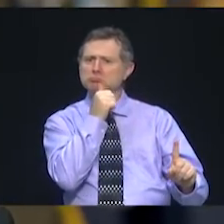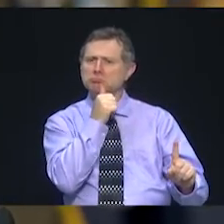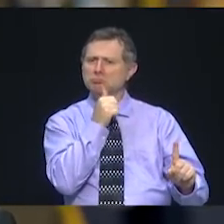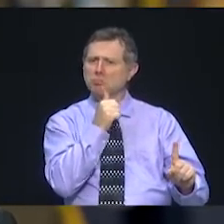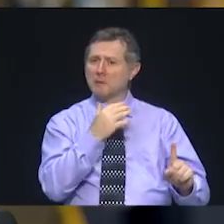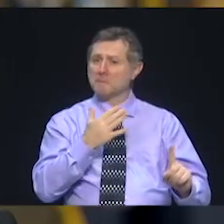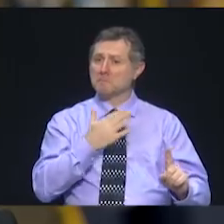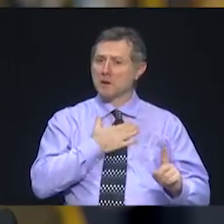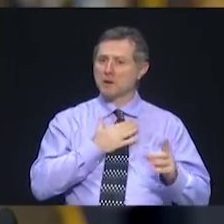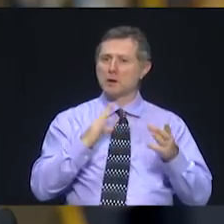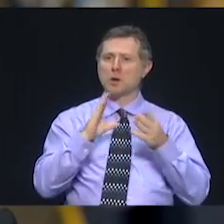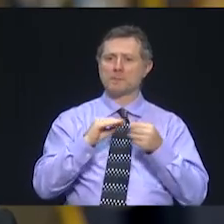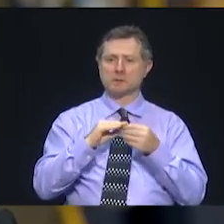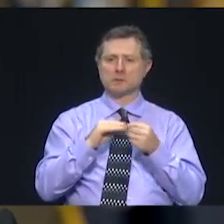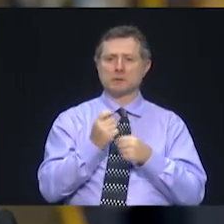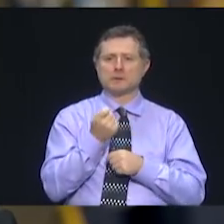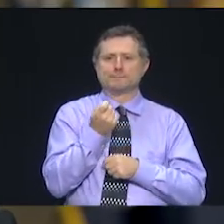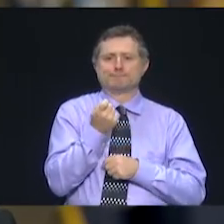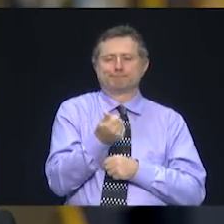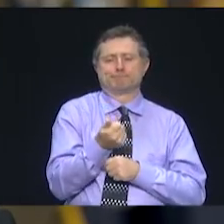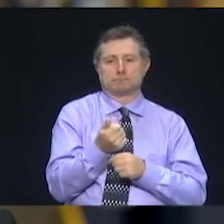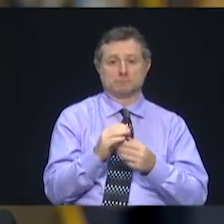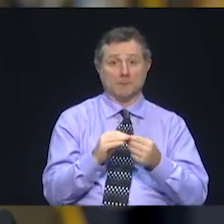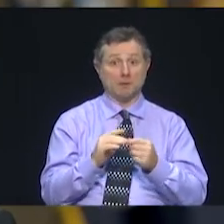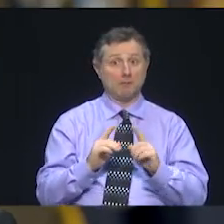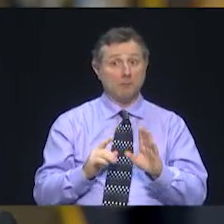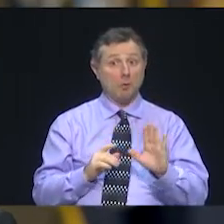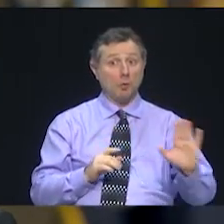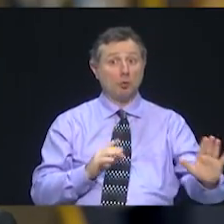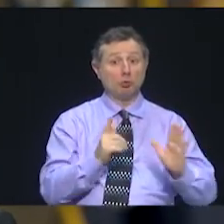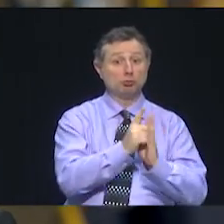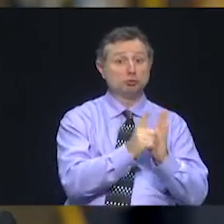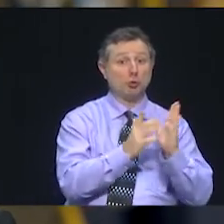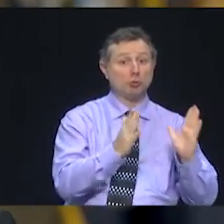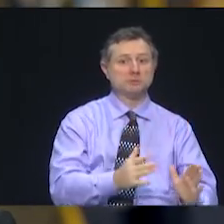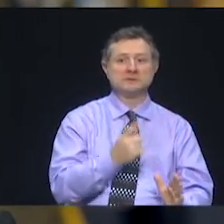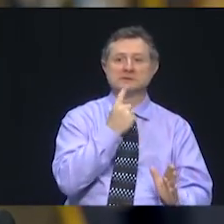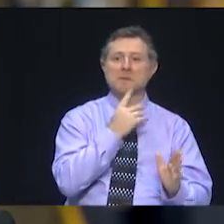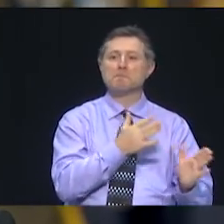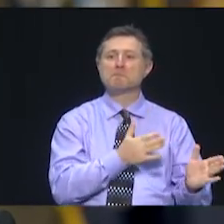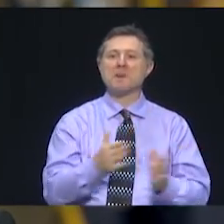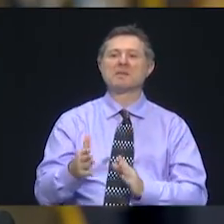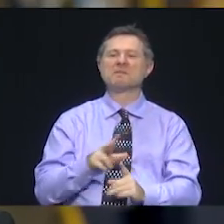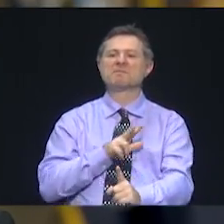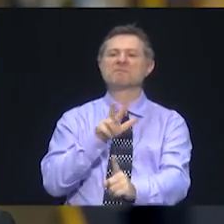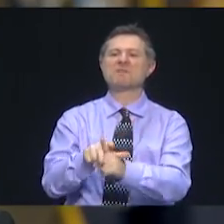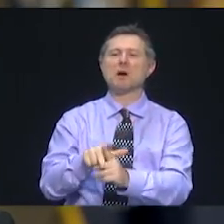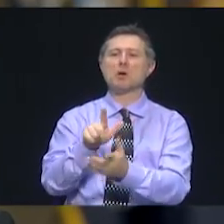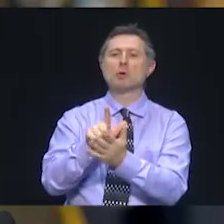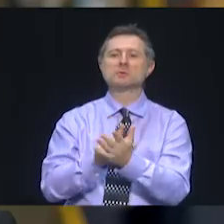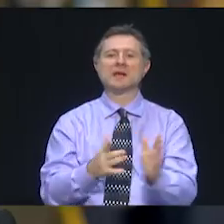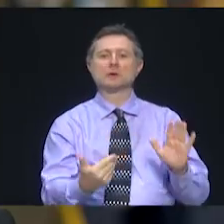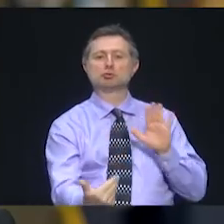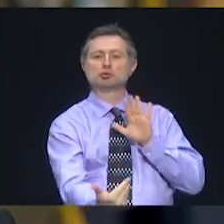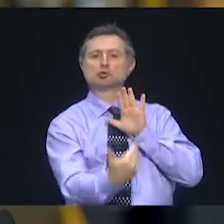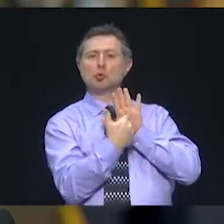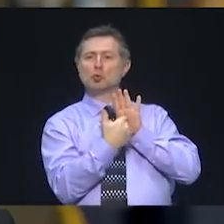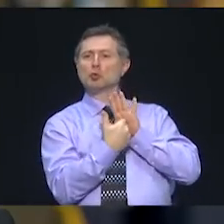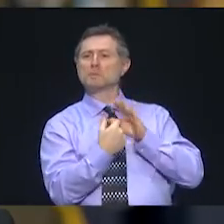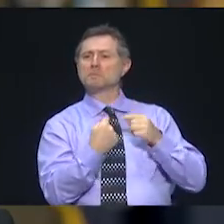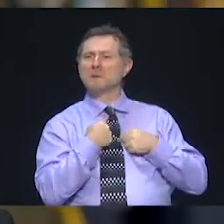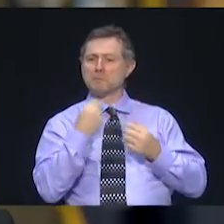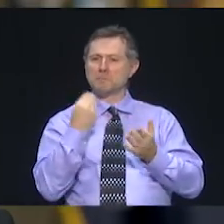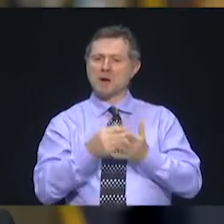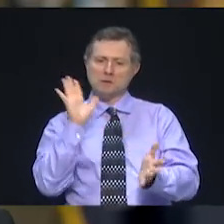can say. But her lawyer has suggested that she will file a legal claim for damages. That will